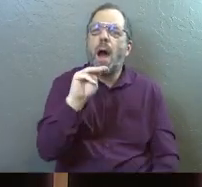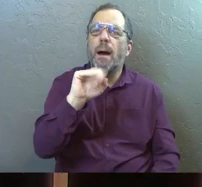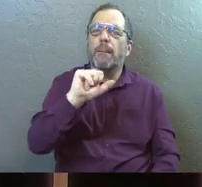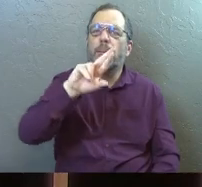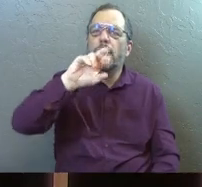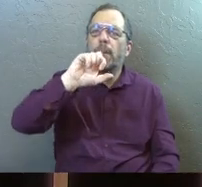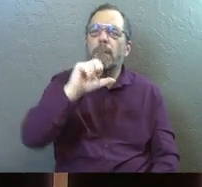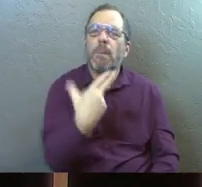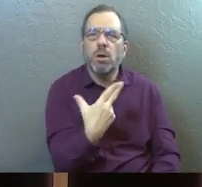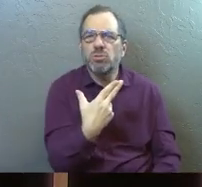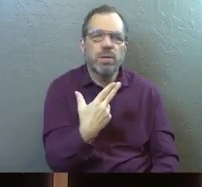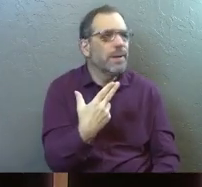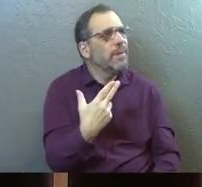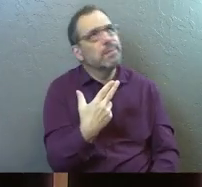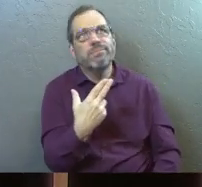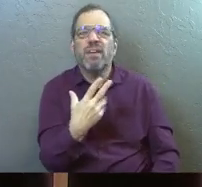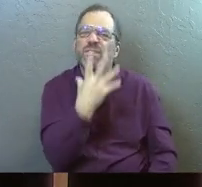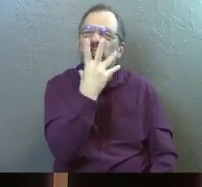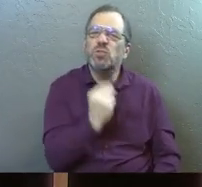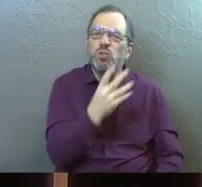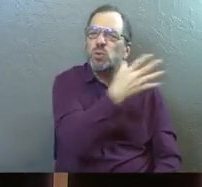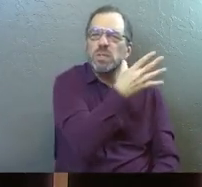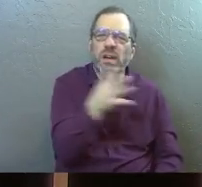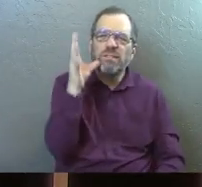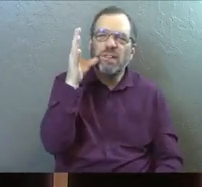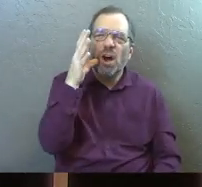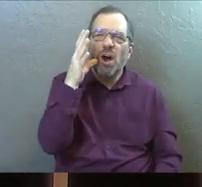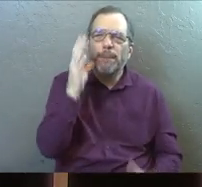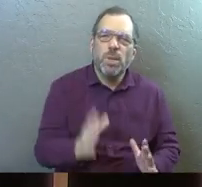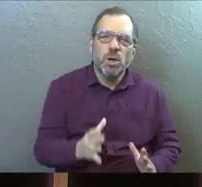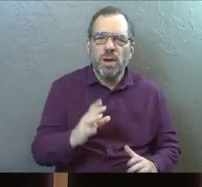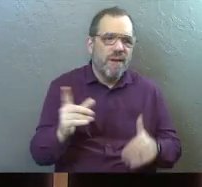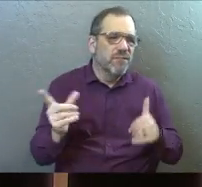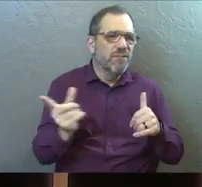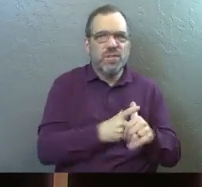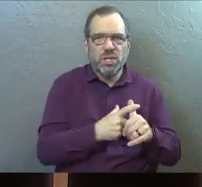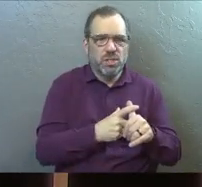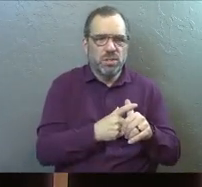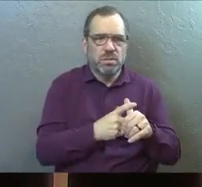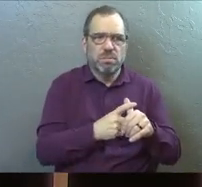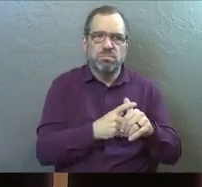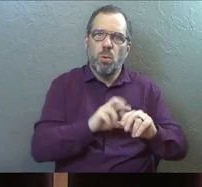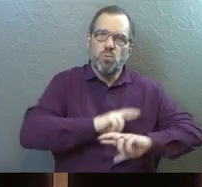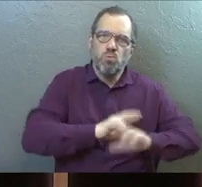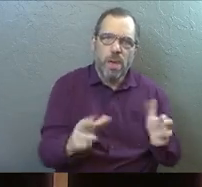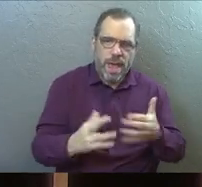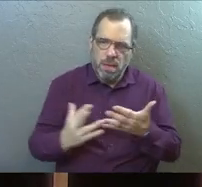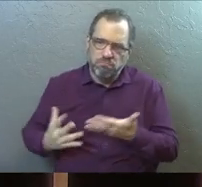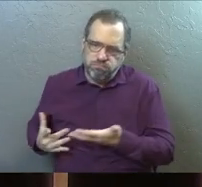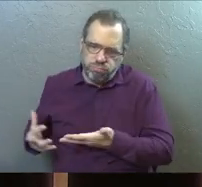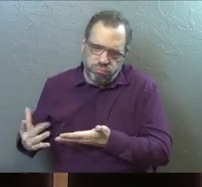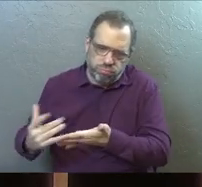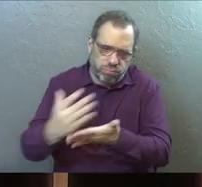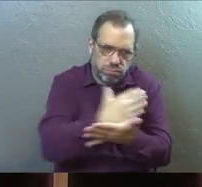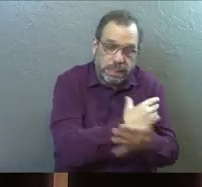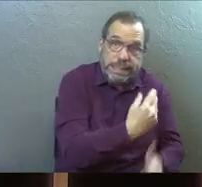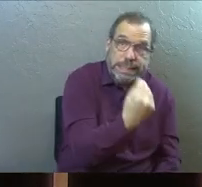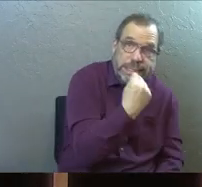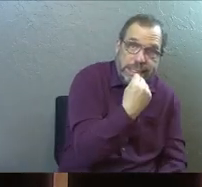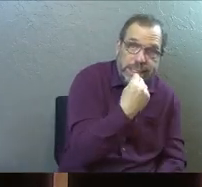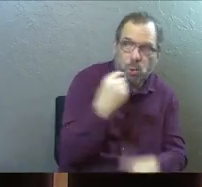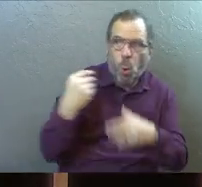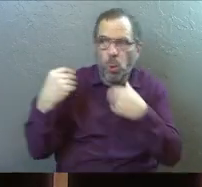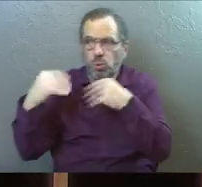And so it would be, for a Jewish farmer, it was the first thing that would have been matured and ready to be either eaten